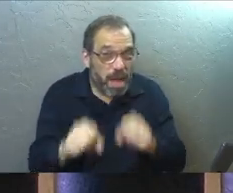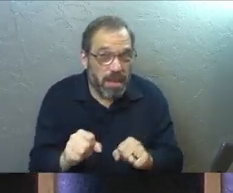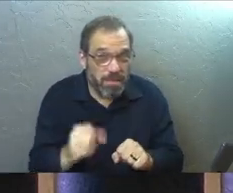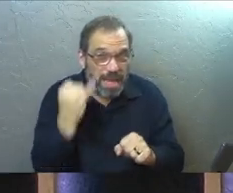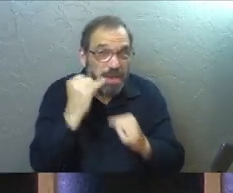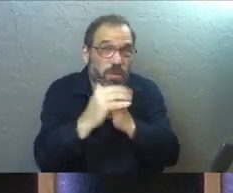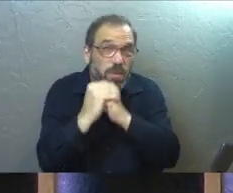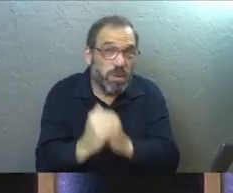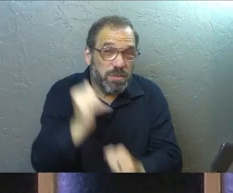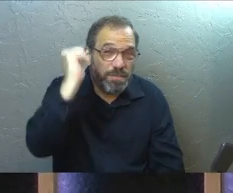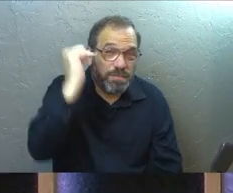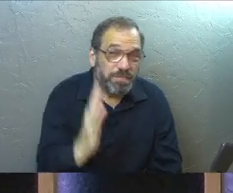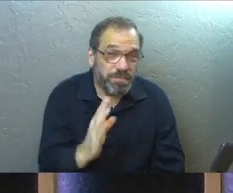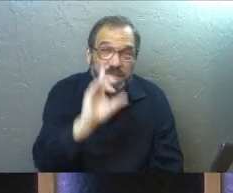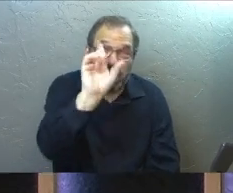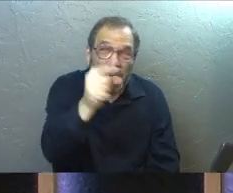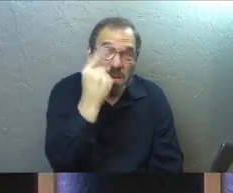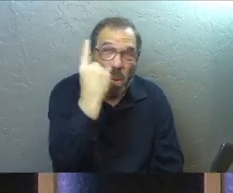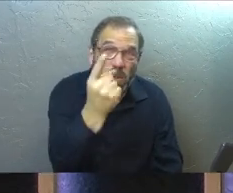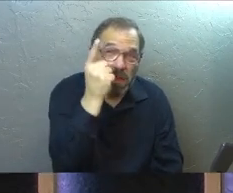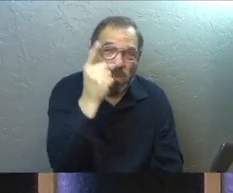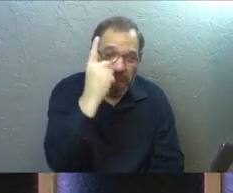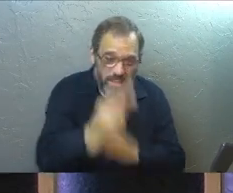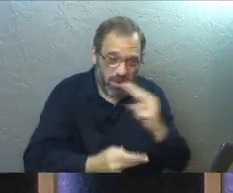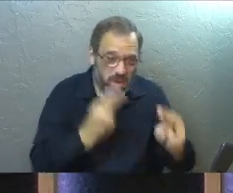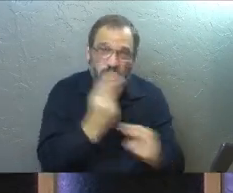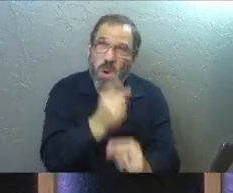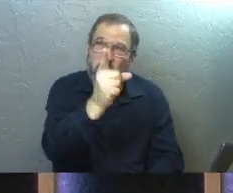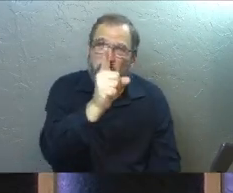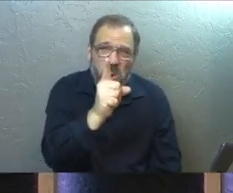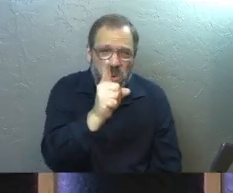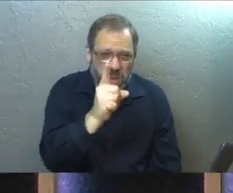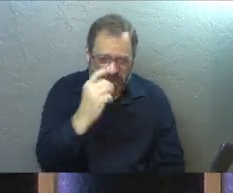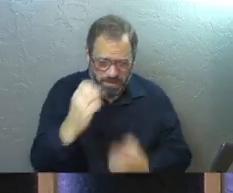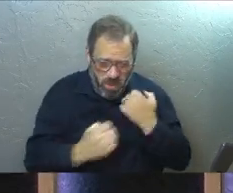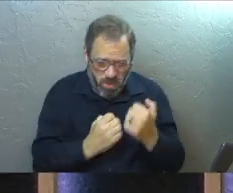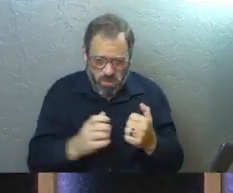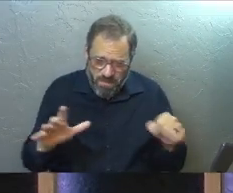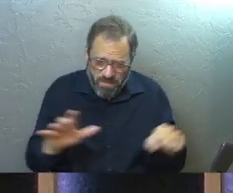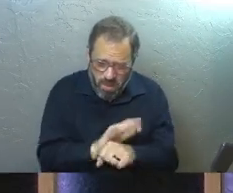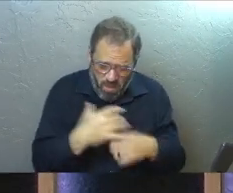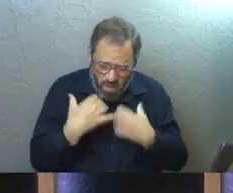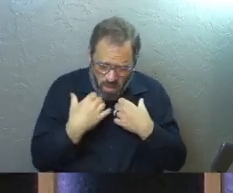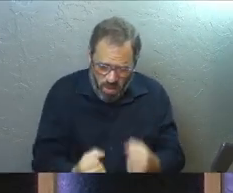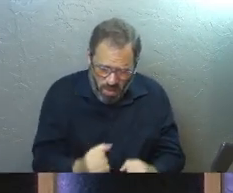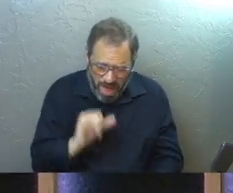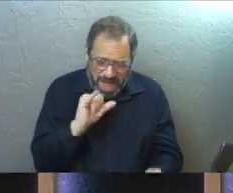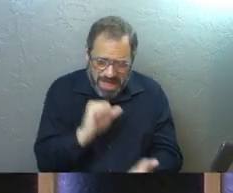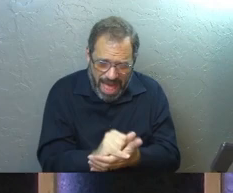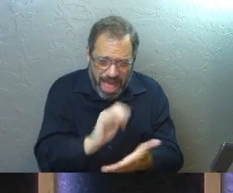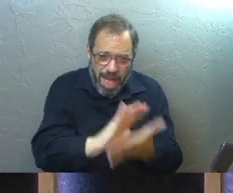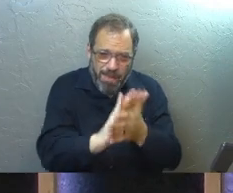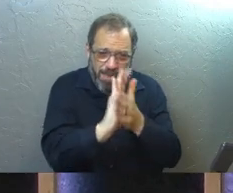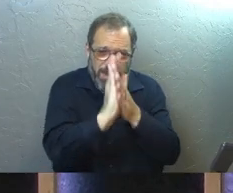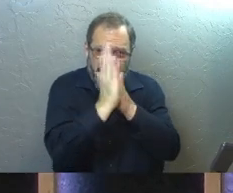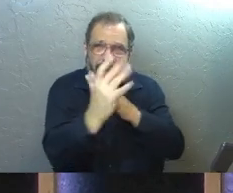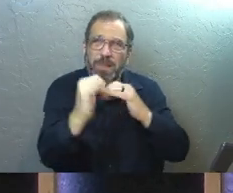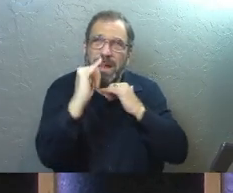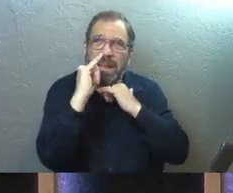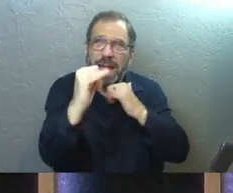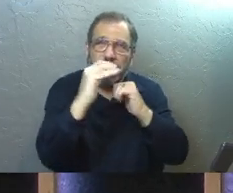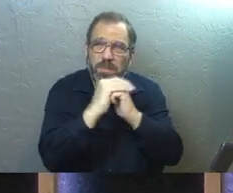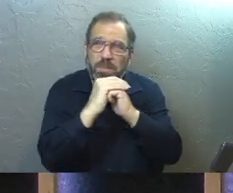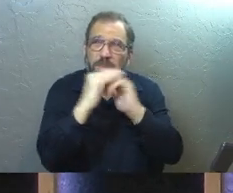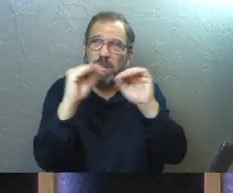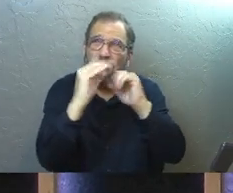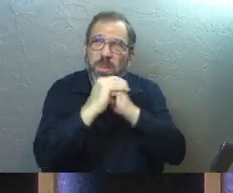that as we worship the only person in the universe who is actually emotionally whole, that we might start to become like him the more that we